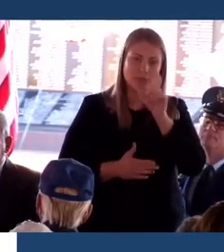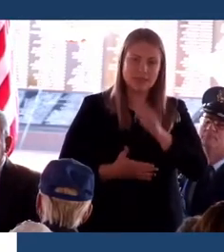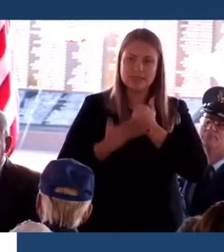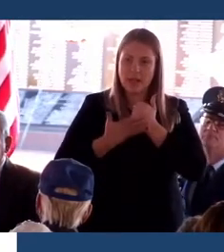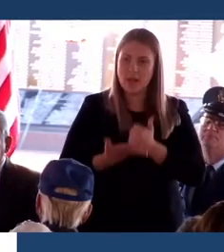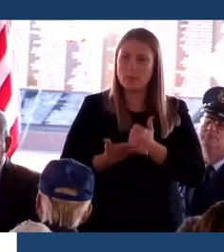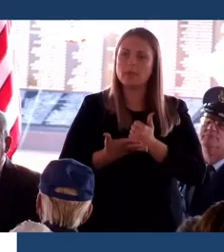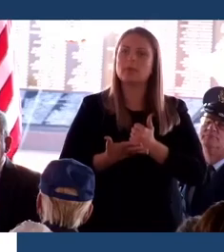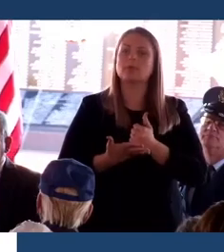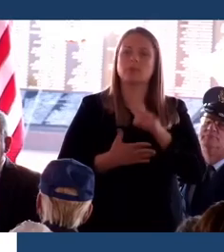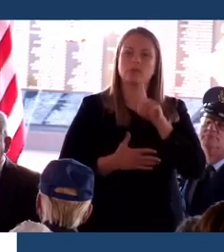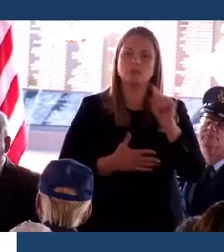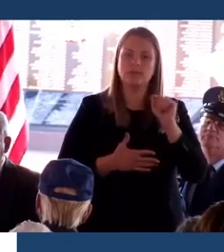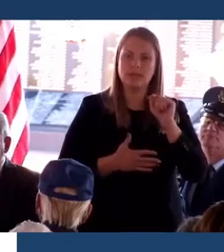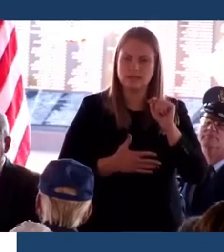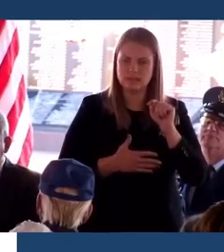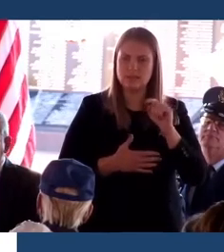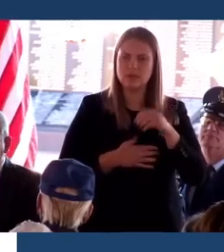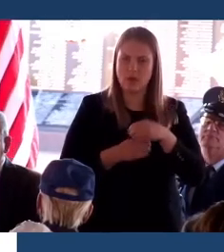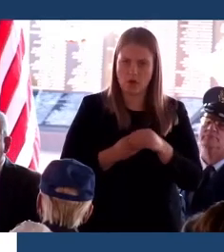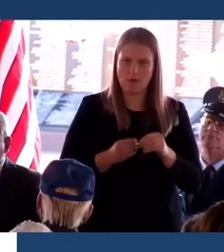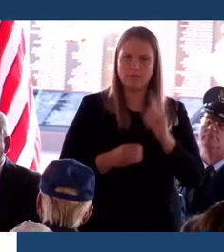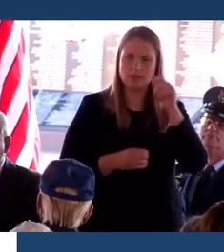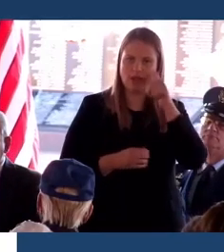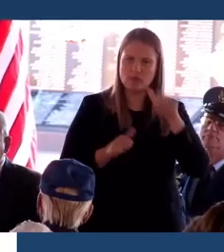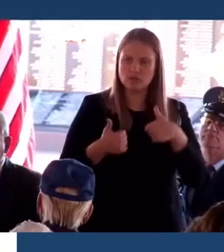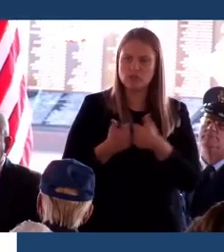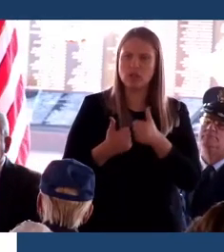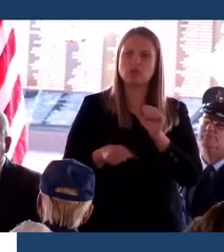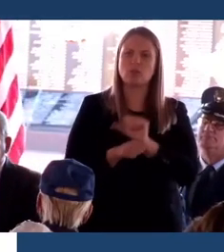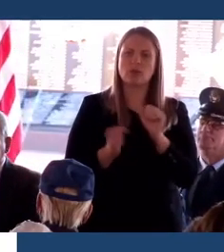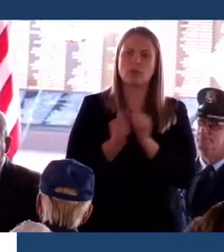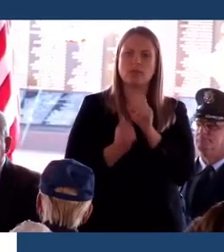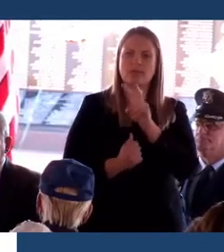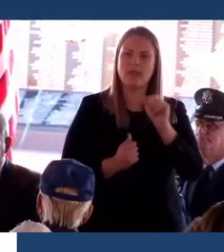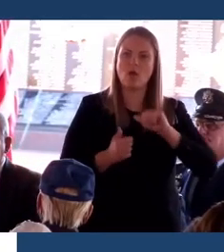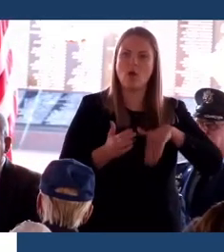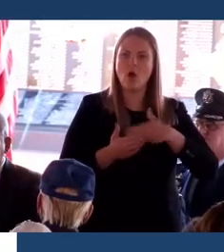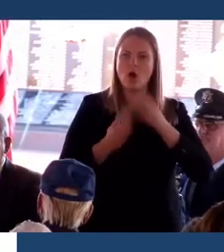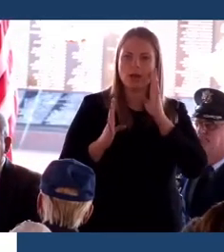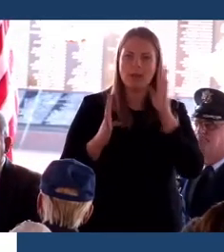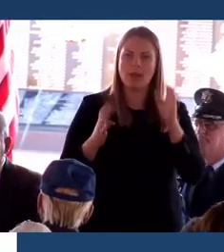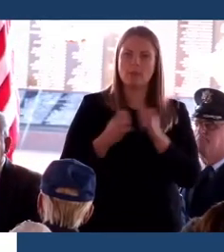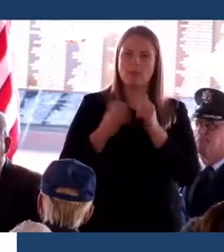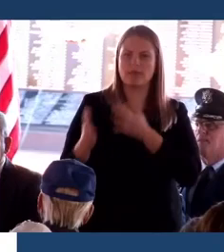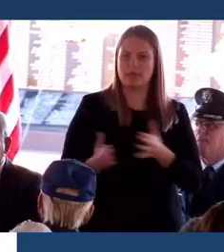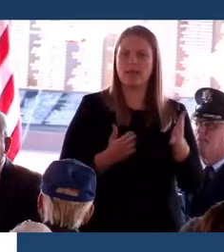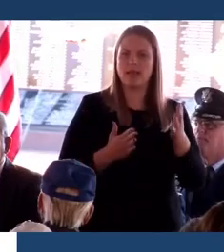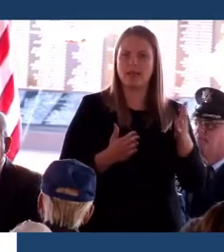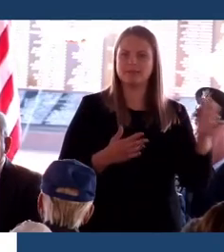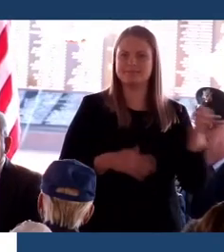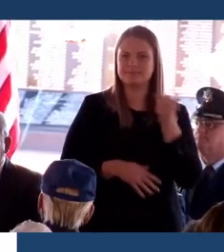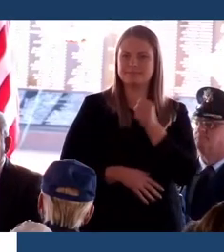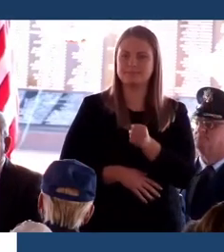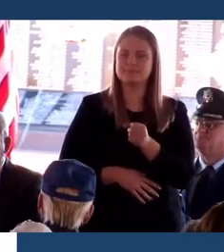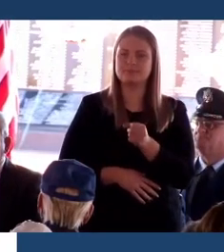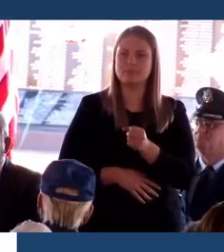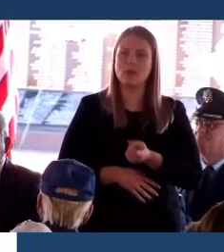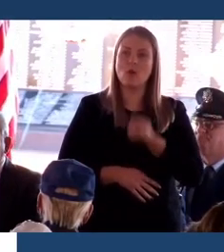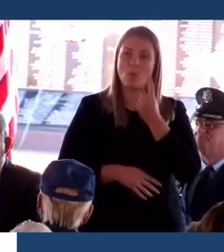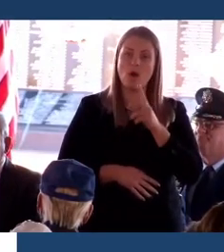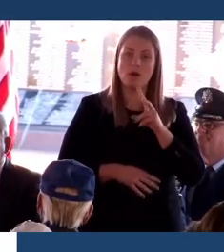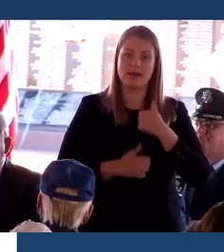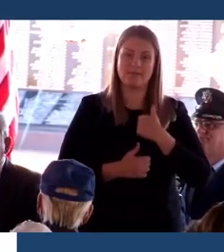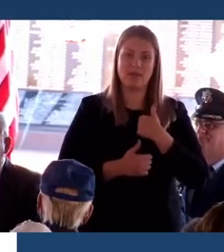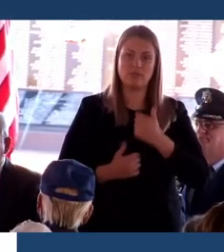Governor's office, the governor's challenge, working with the VA, we're all coming up with a plan and putting it in place, because one veteran's life is